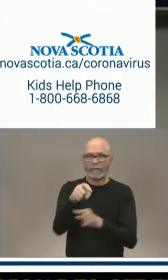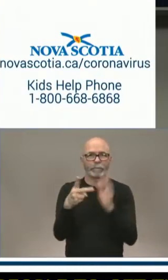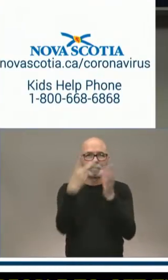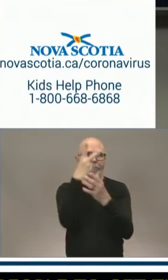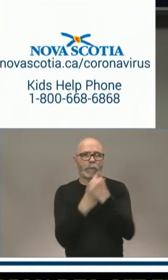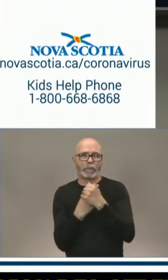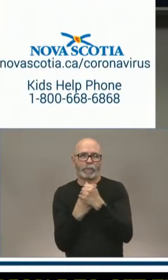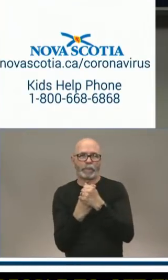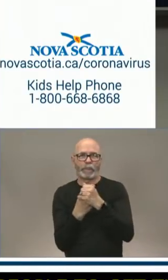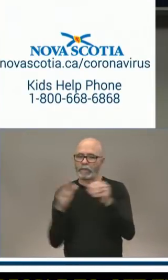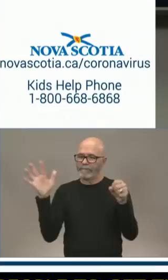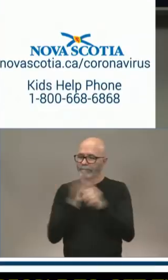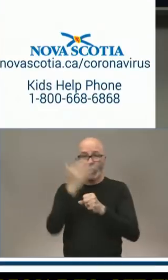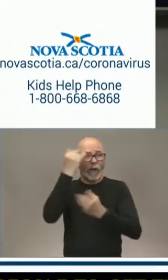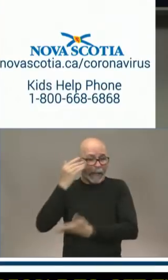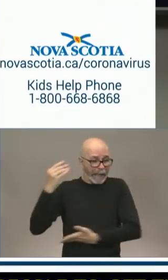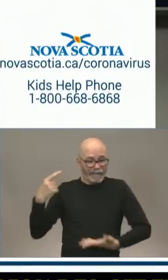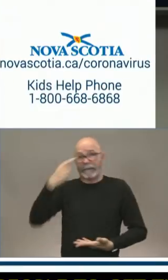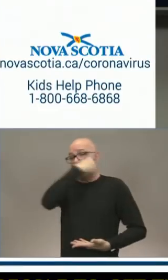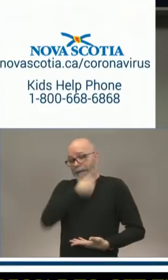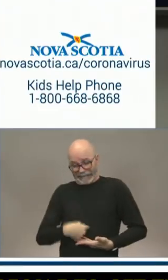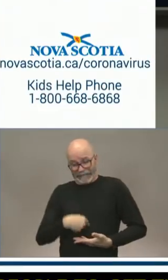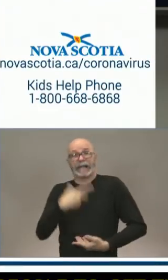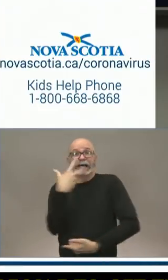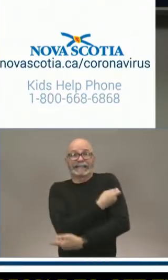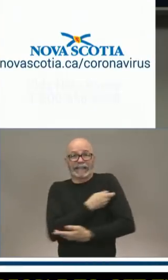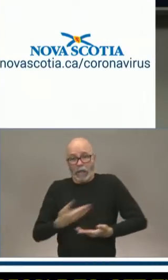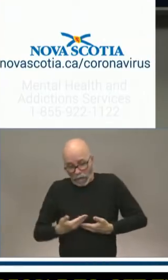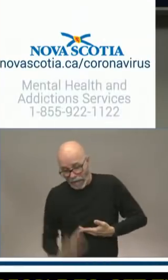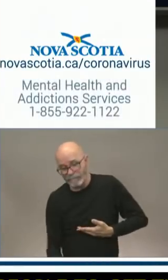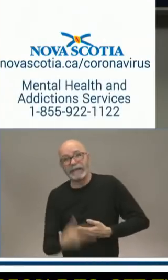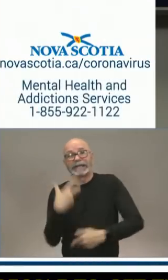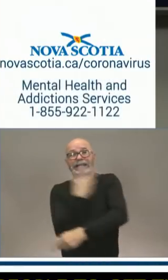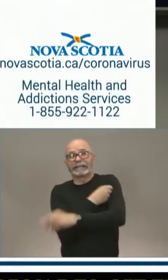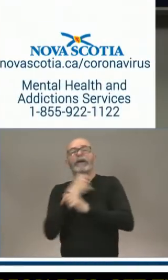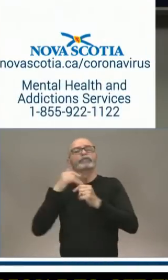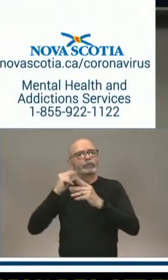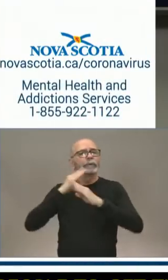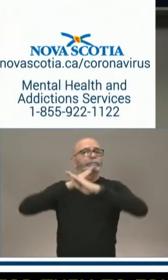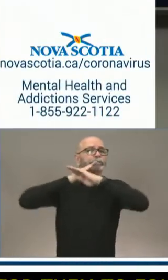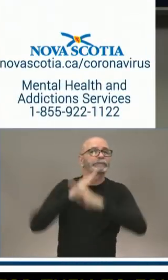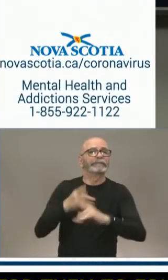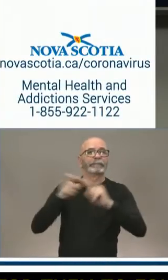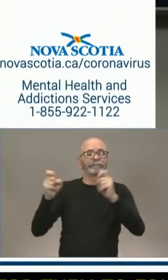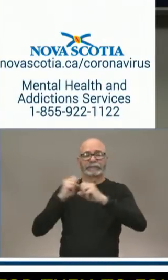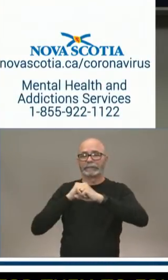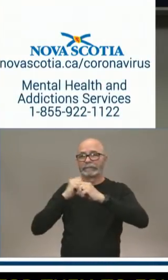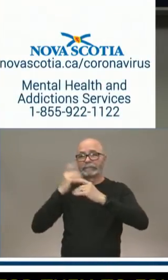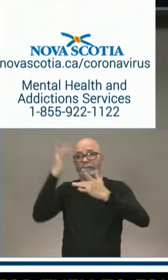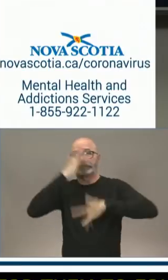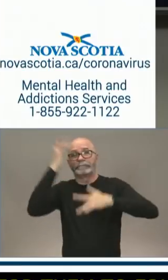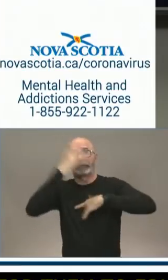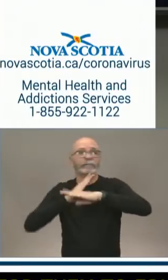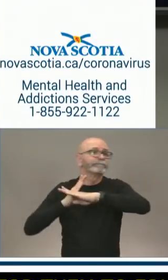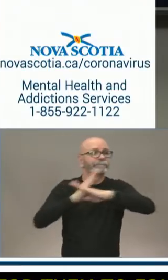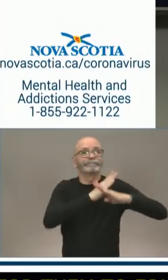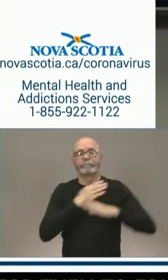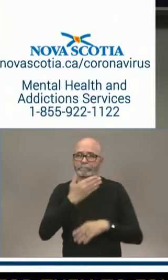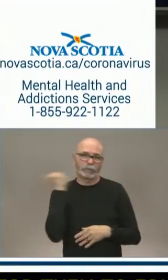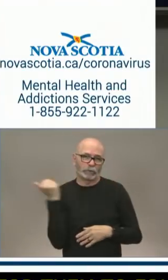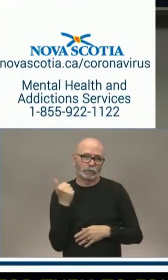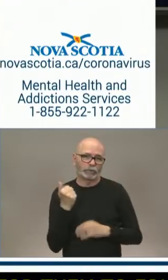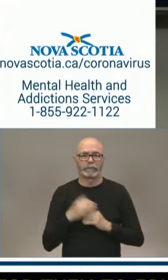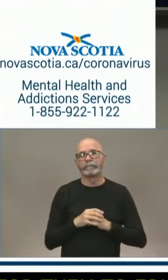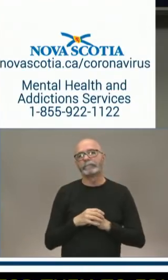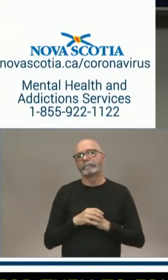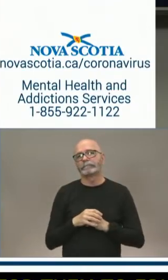immunity is our end target through our immunization program, full immunity through 2 doses. My final comment on vaccines